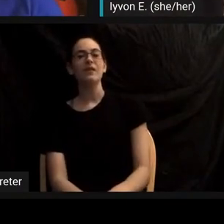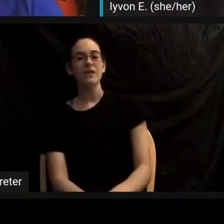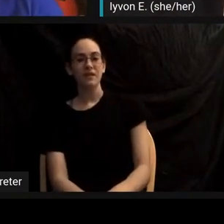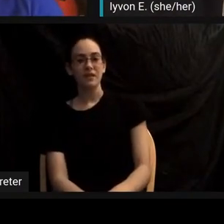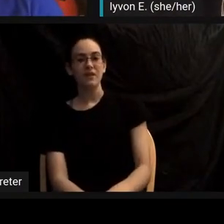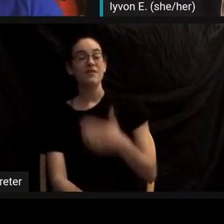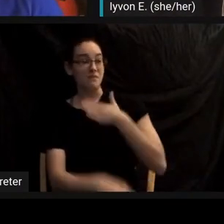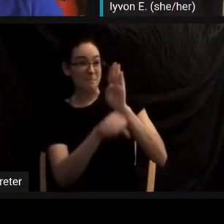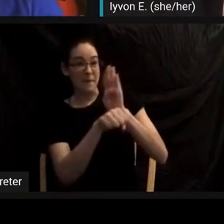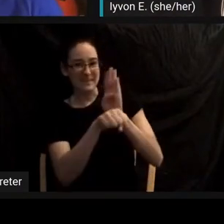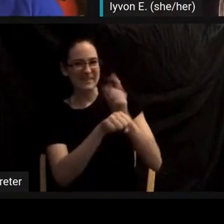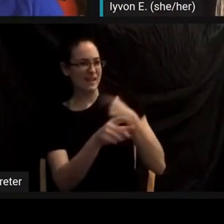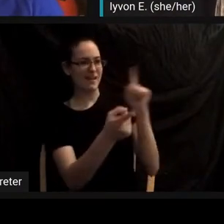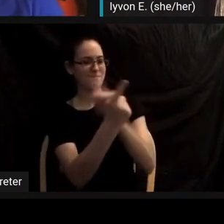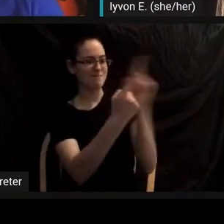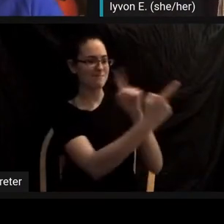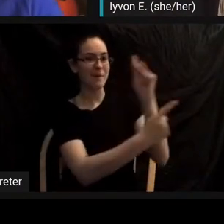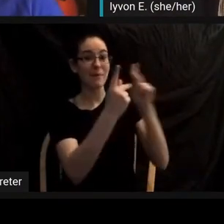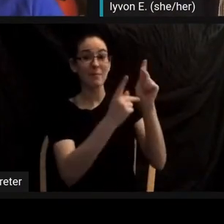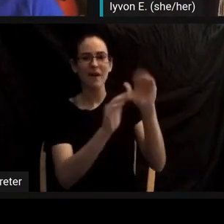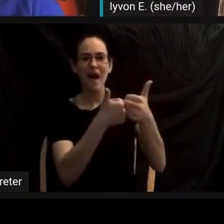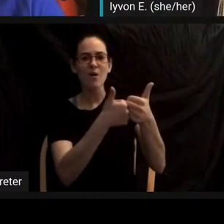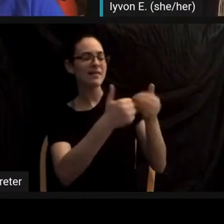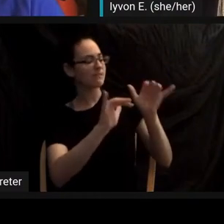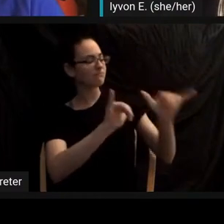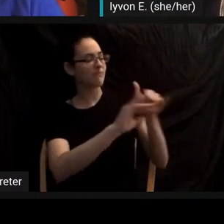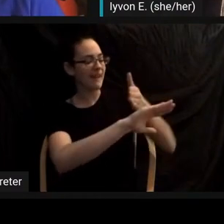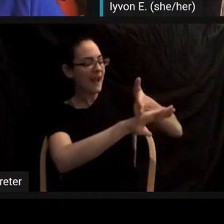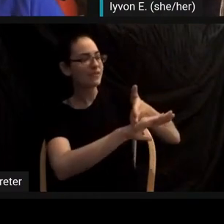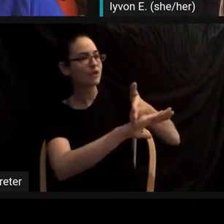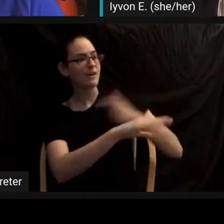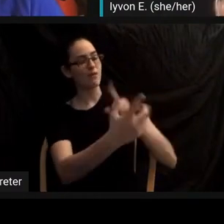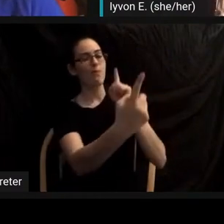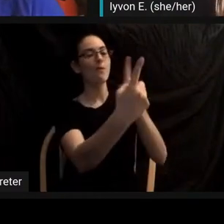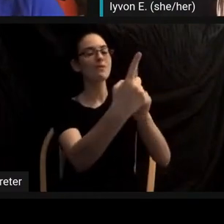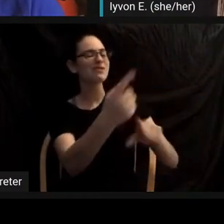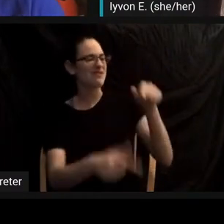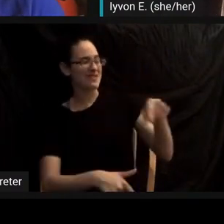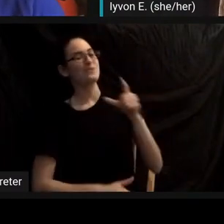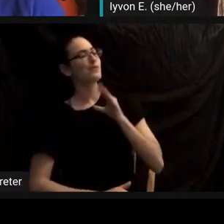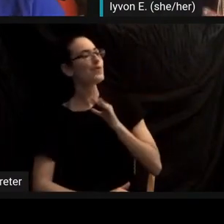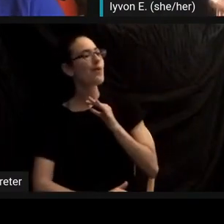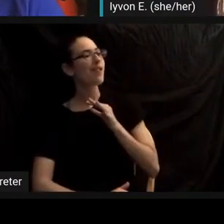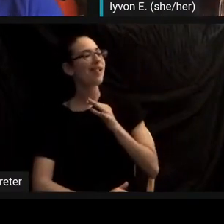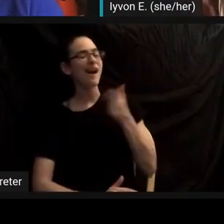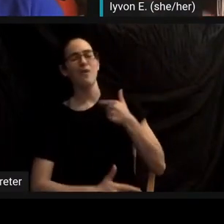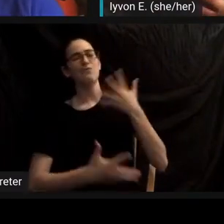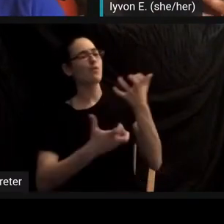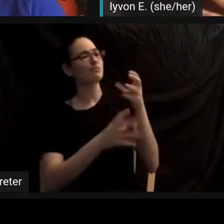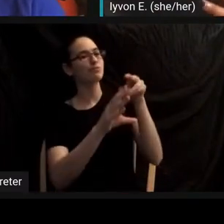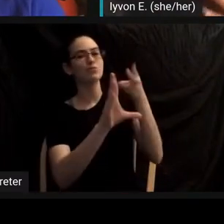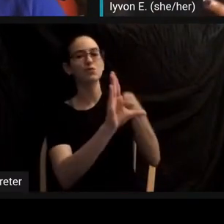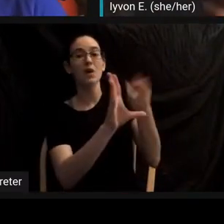they stayed after, like you said, and they've come up to me and gone, this was really cool. I would love to join. And like,